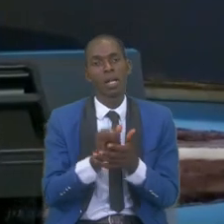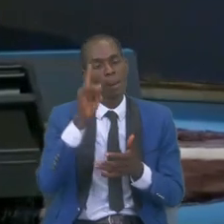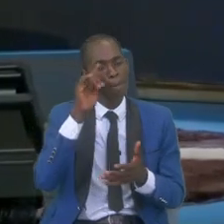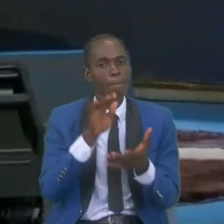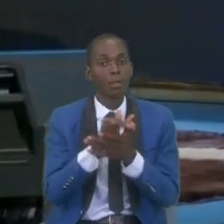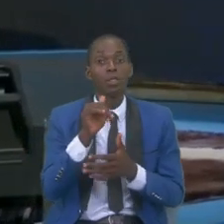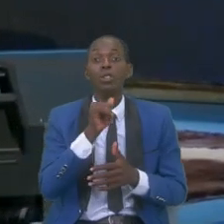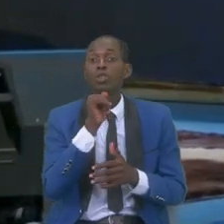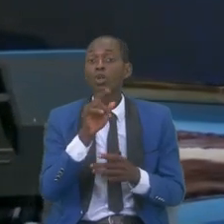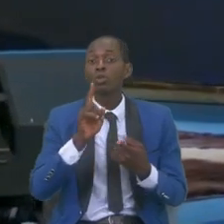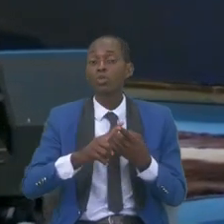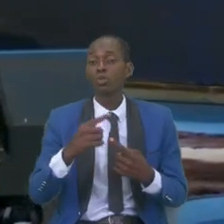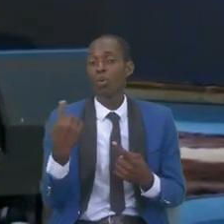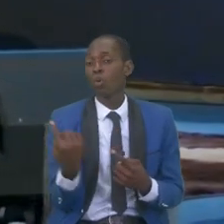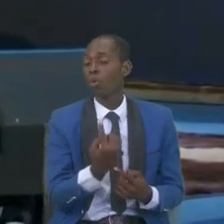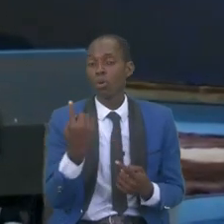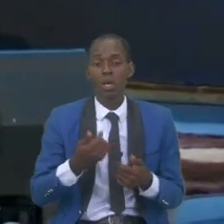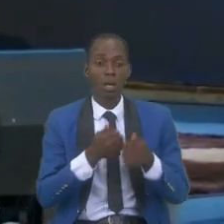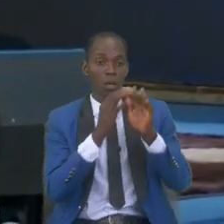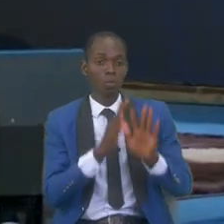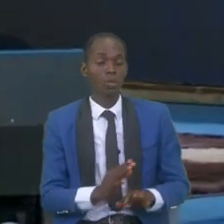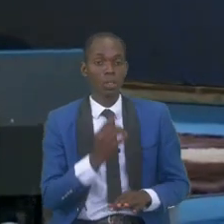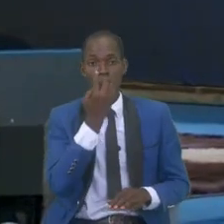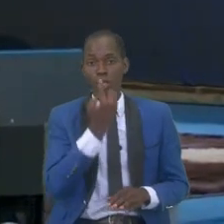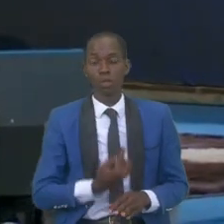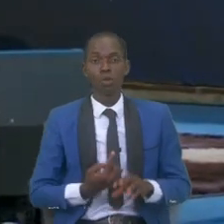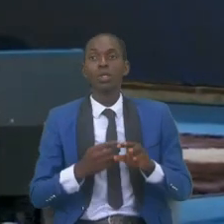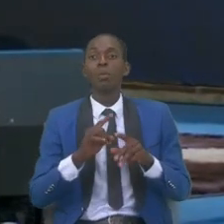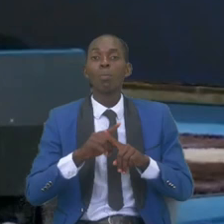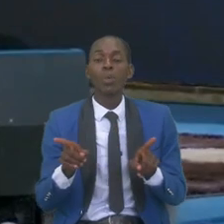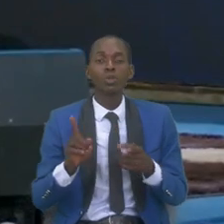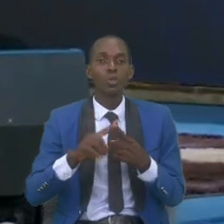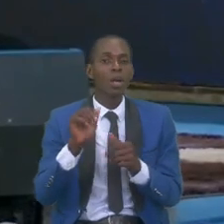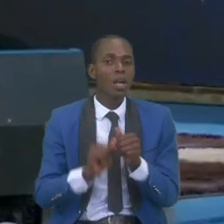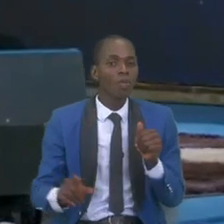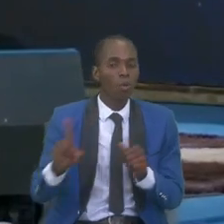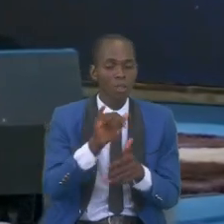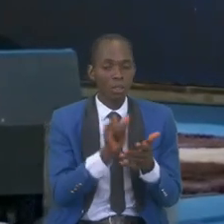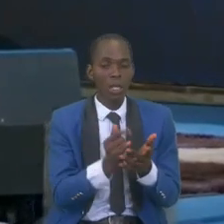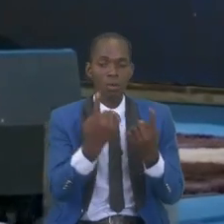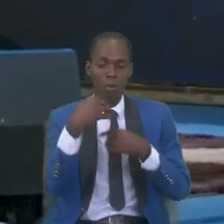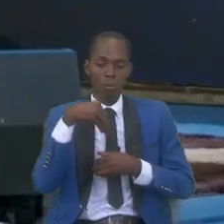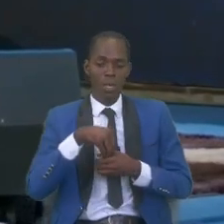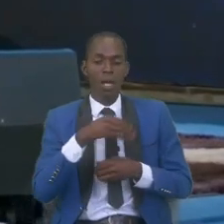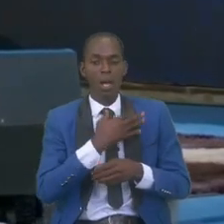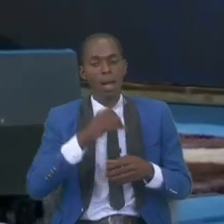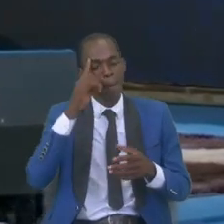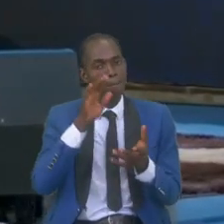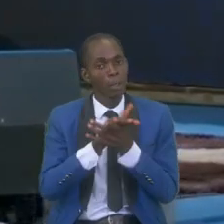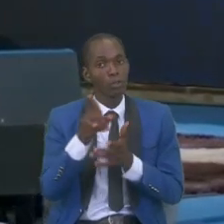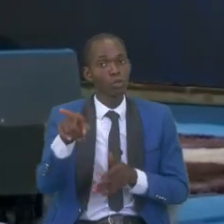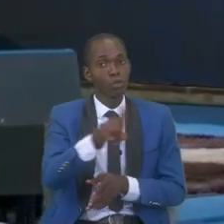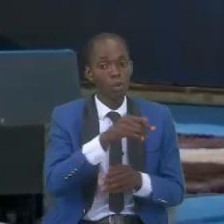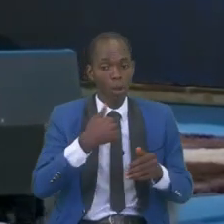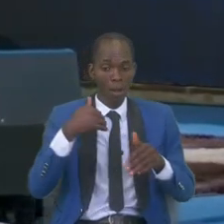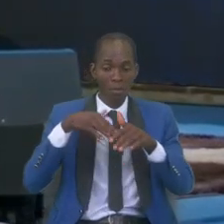alone. Everyone that believes, they've come into the kingdom, and now they believe, they have entered. And because they have entered